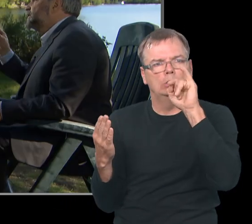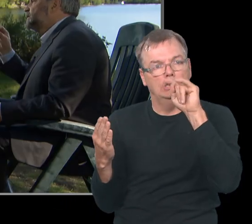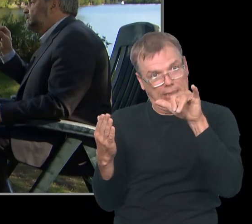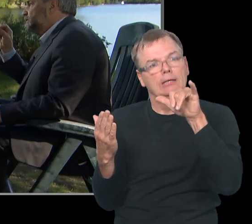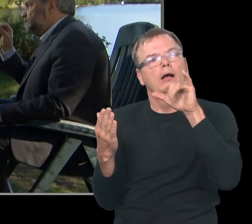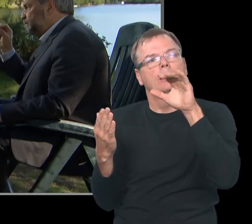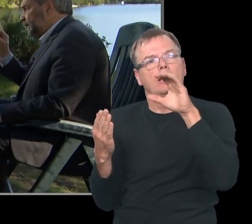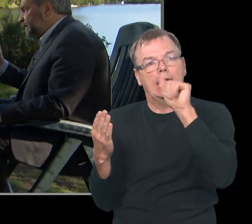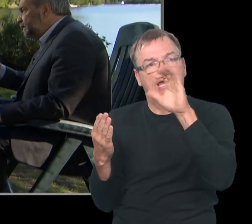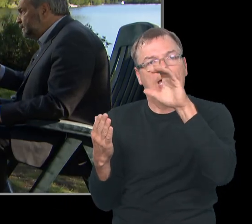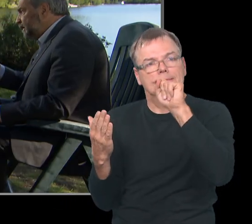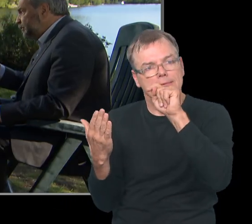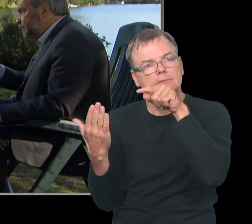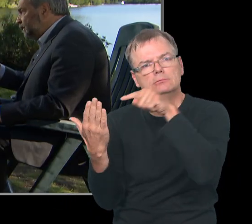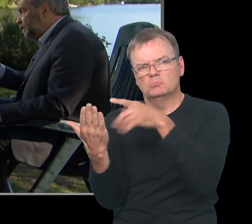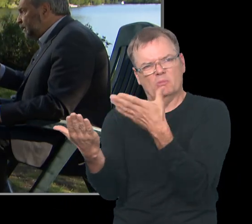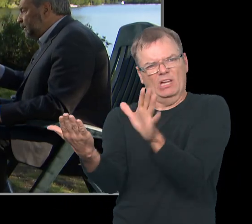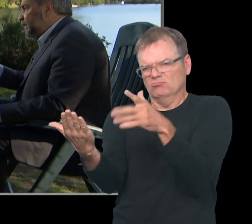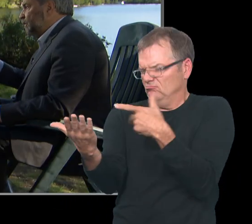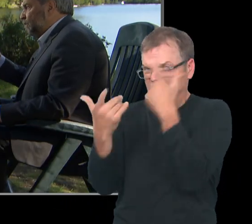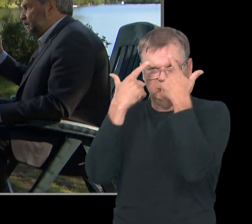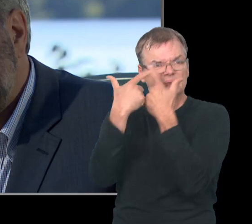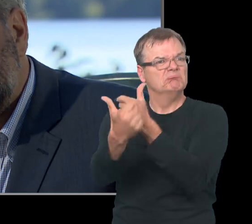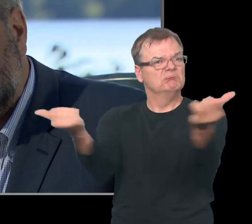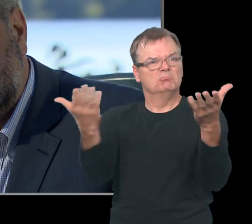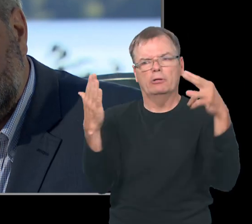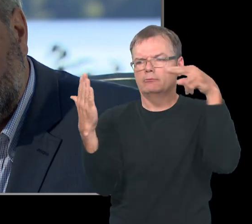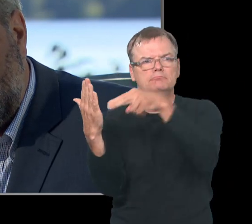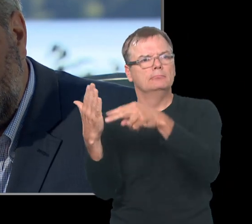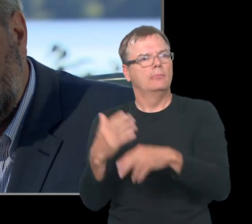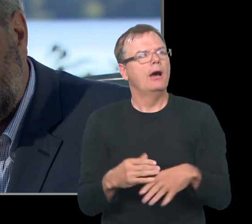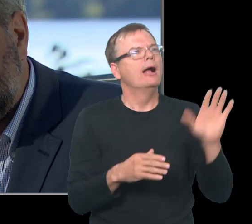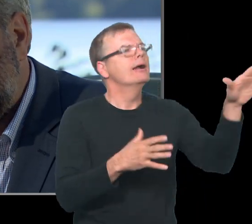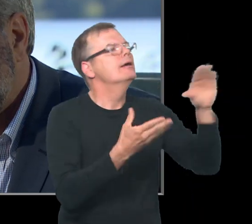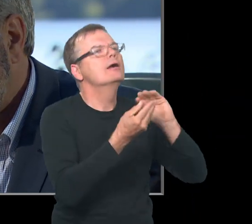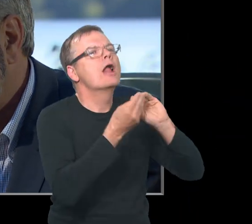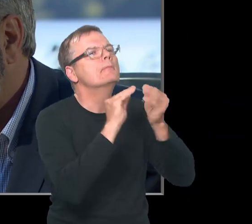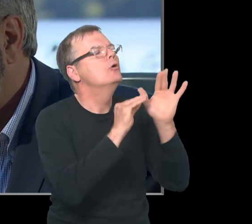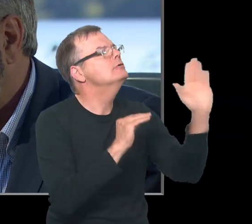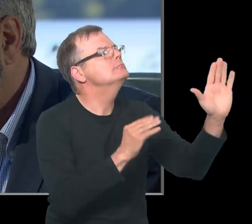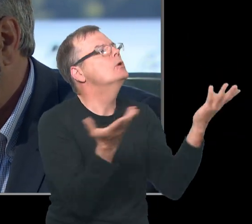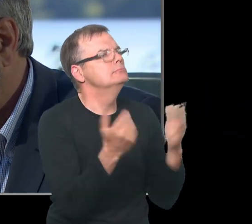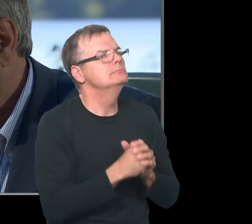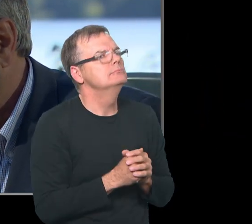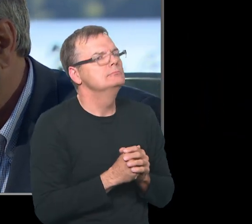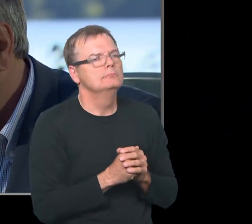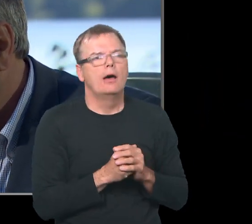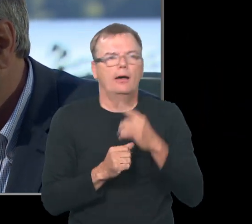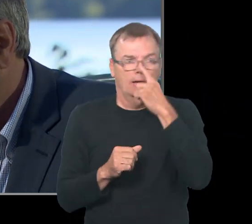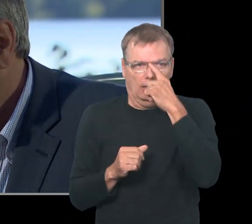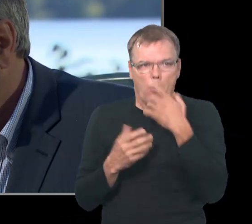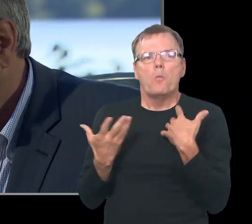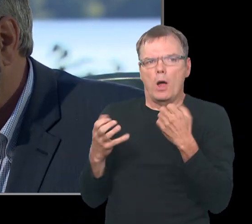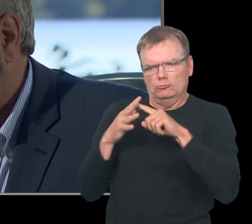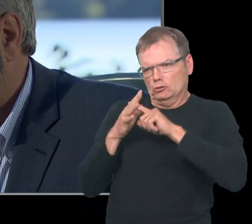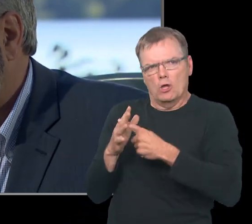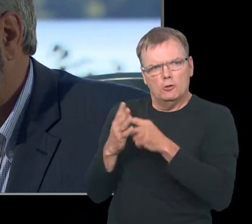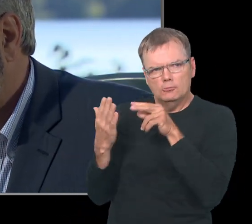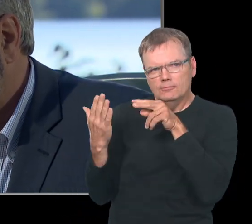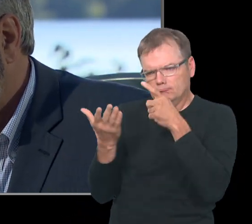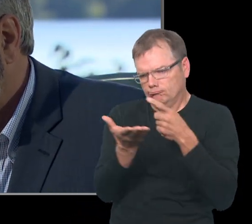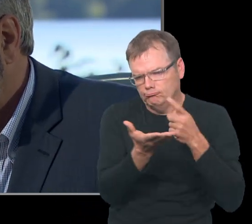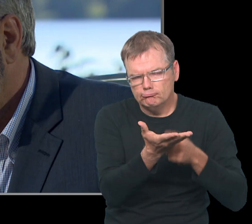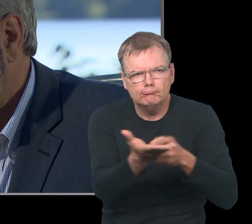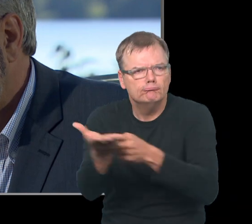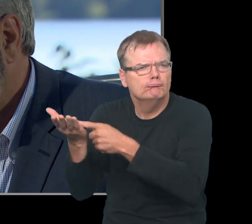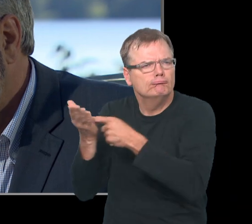is to begin the discussion, according to our interpretation, is if you have a clear question and you have